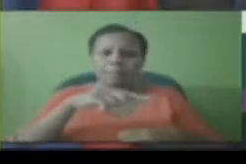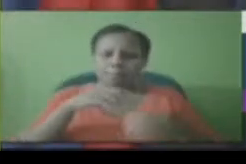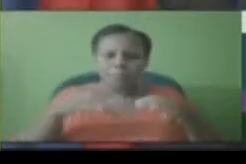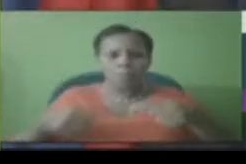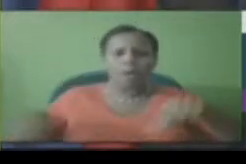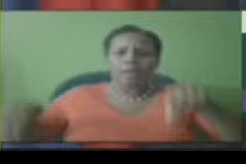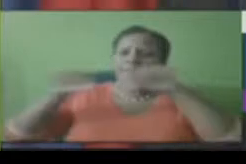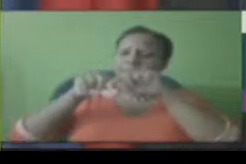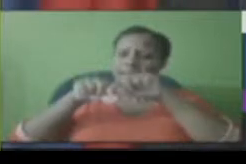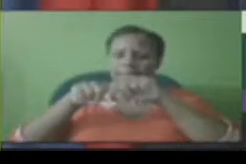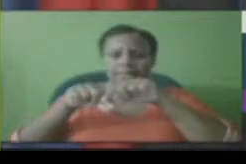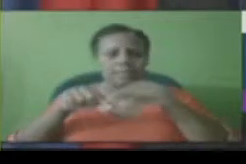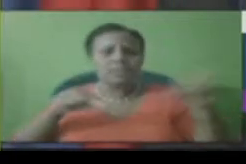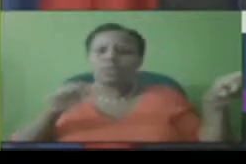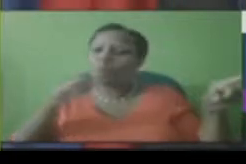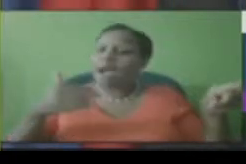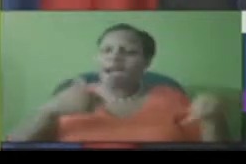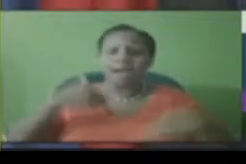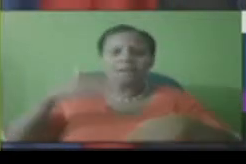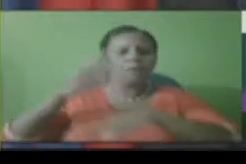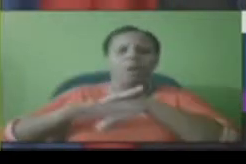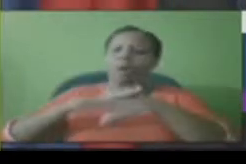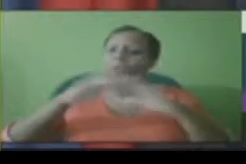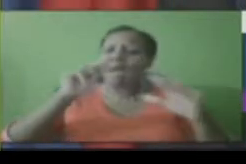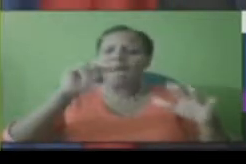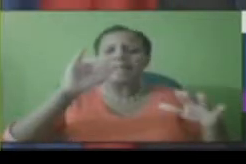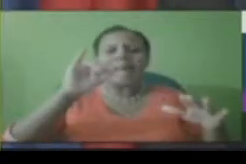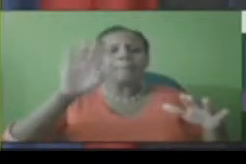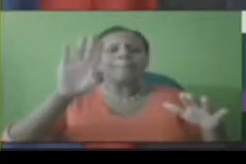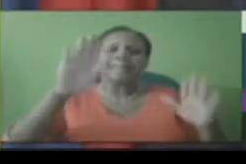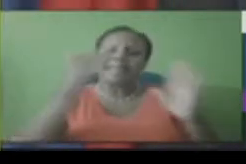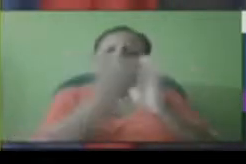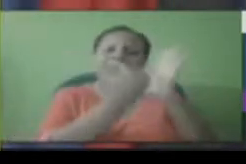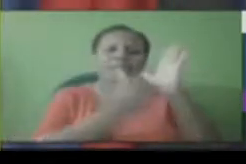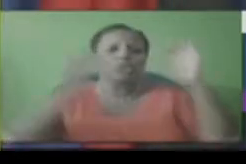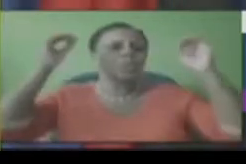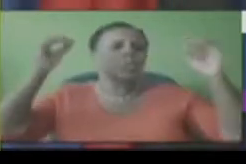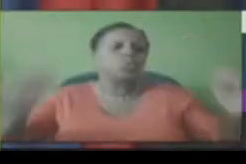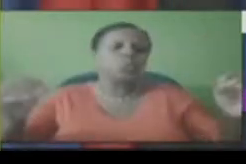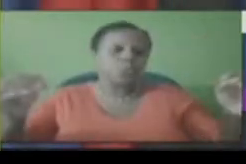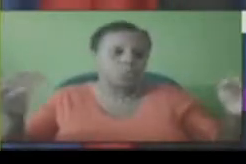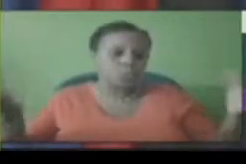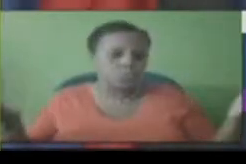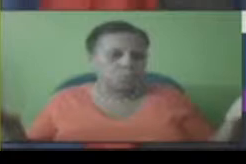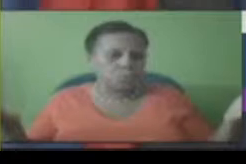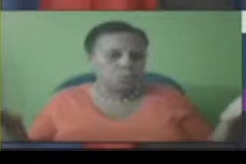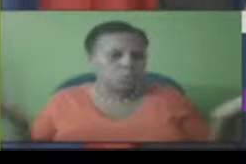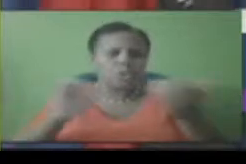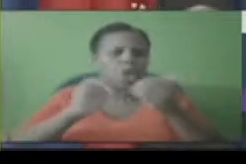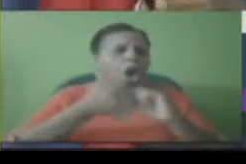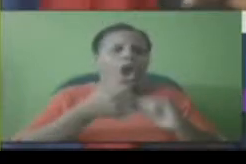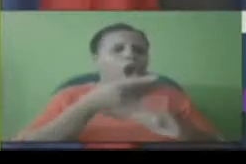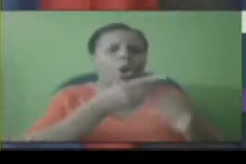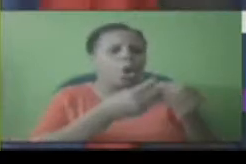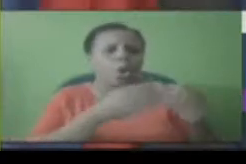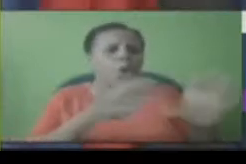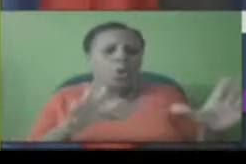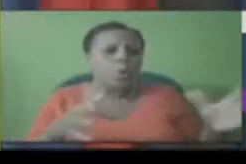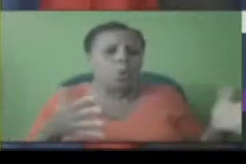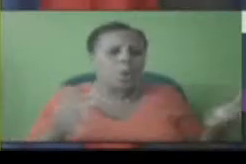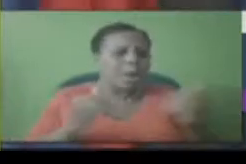jobs. Get my drift? What has been happening over and above everything